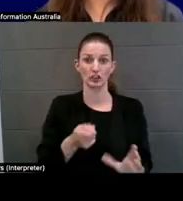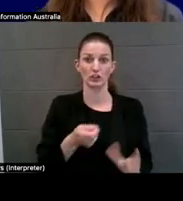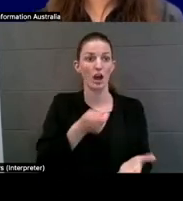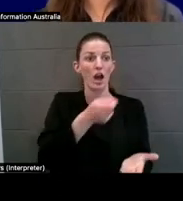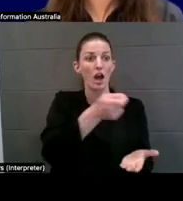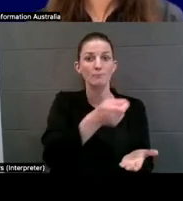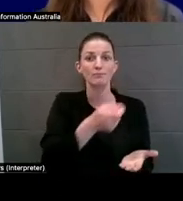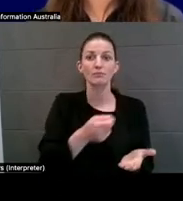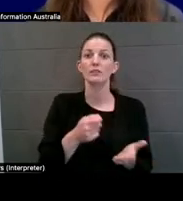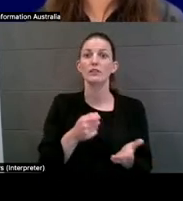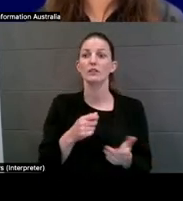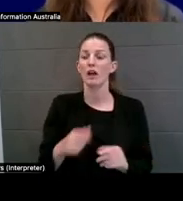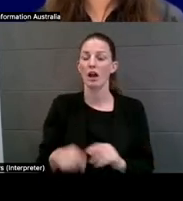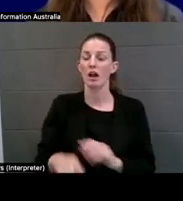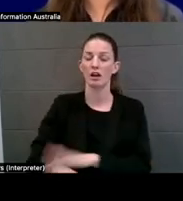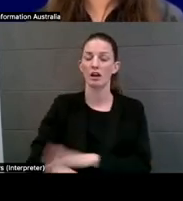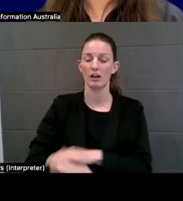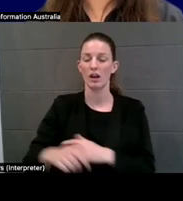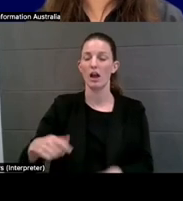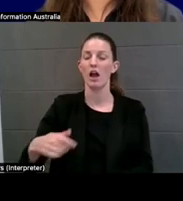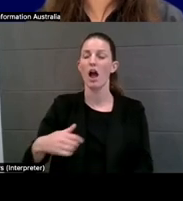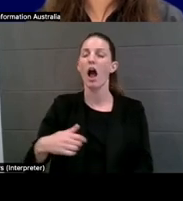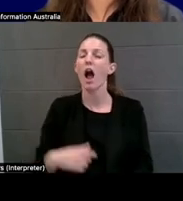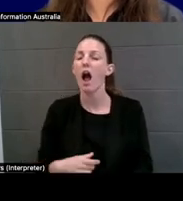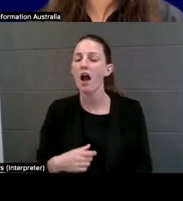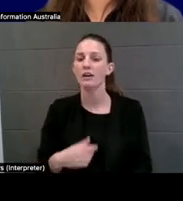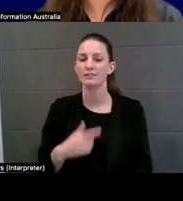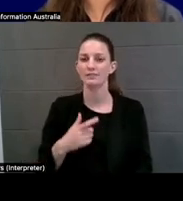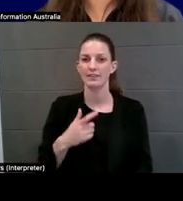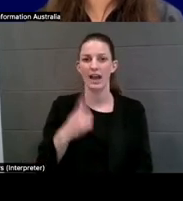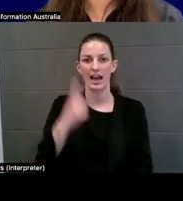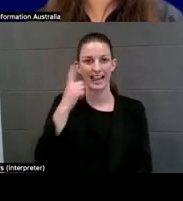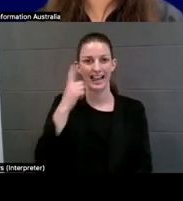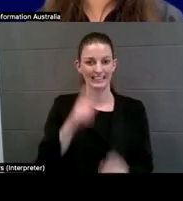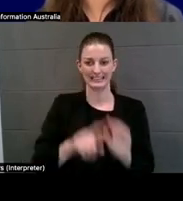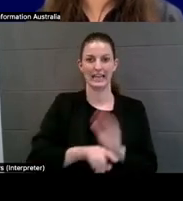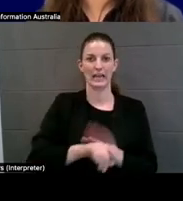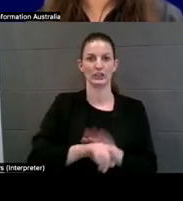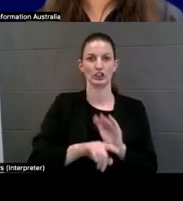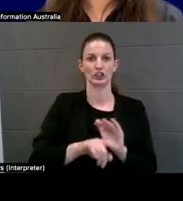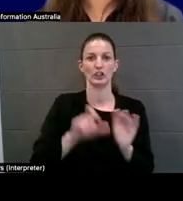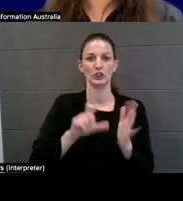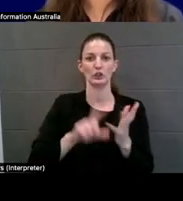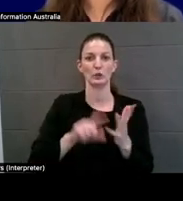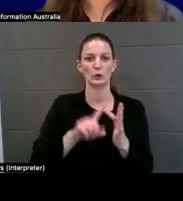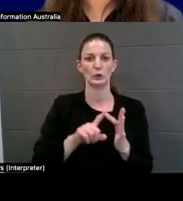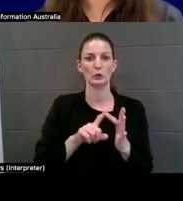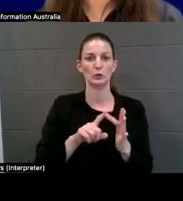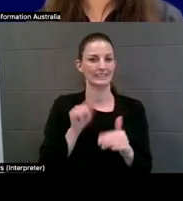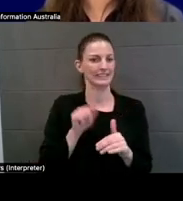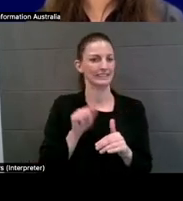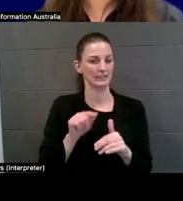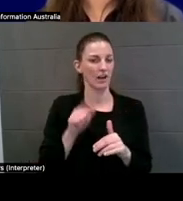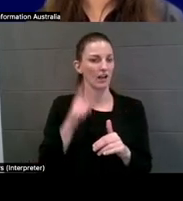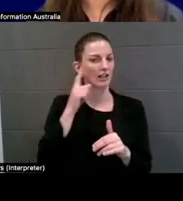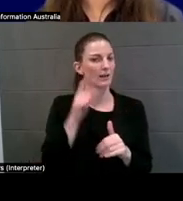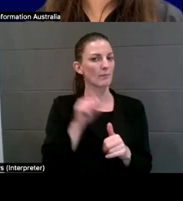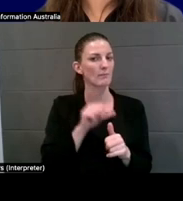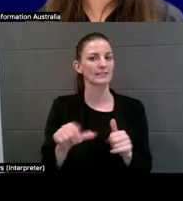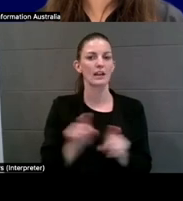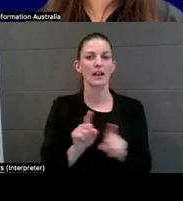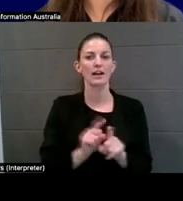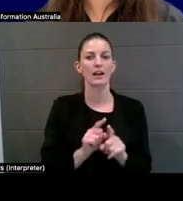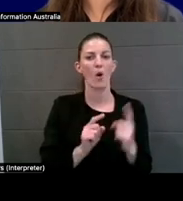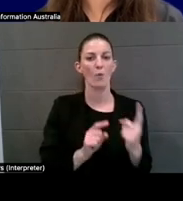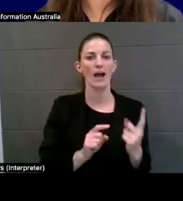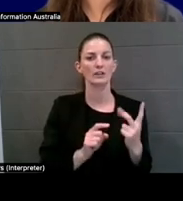cues or any other methods? I would probably go to touch cues here and be doing a little 1, 2, 3 under